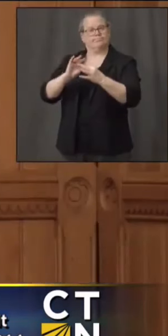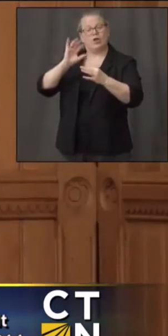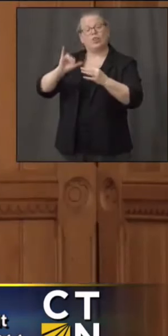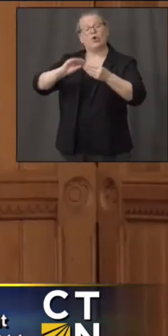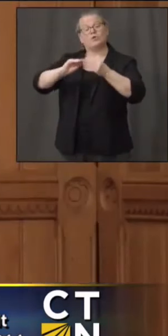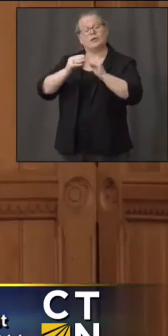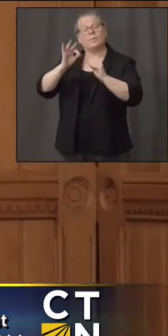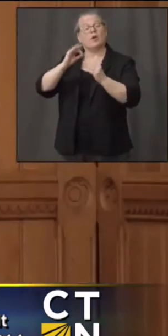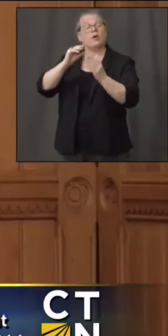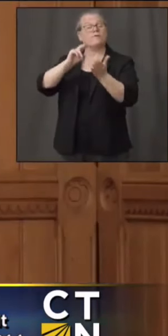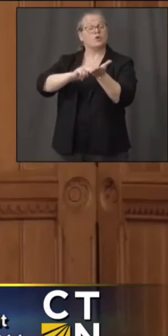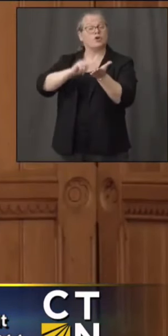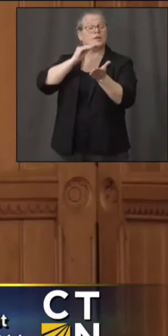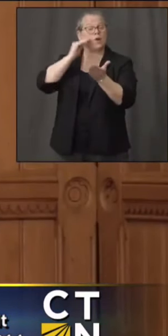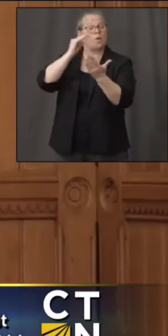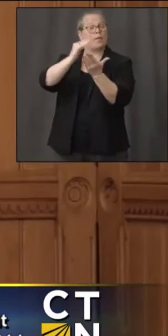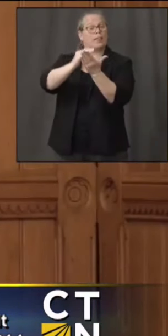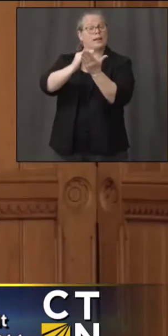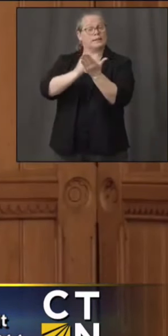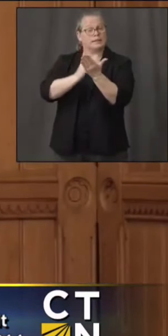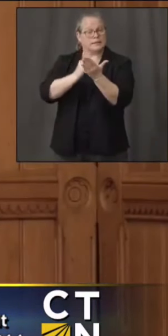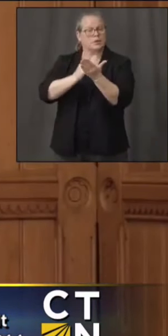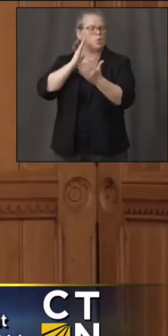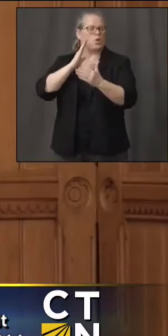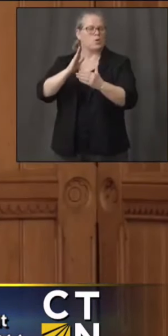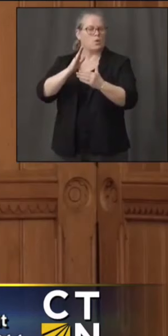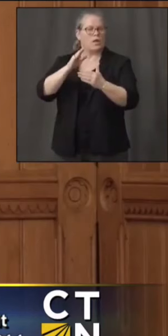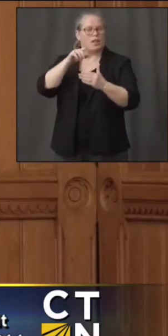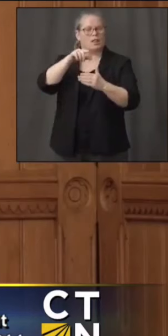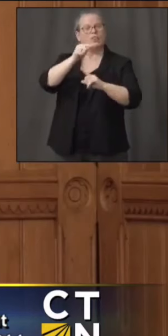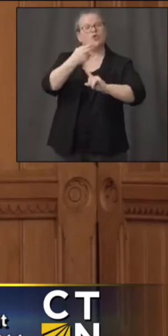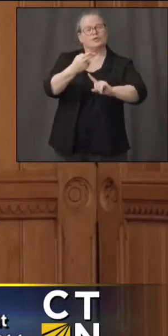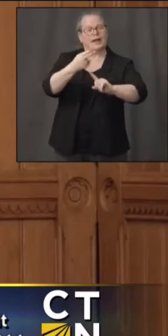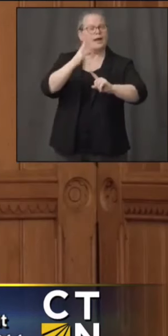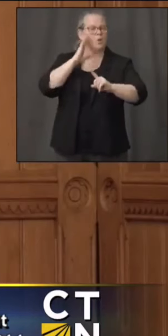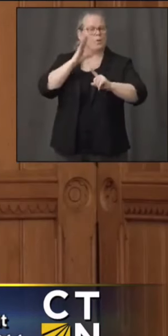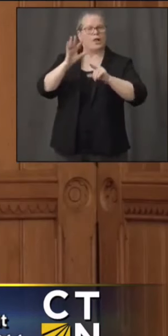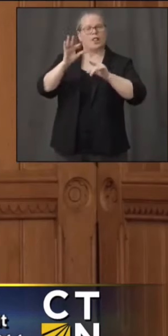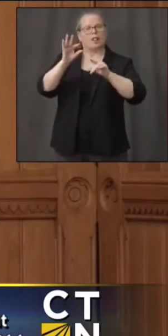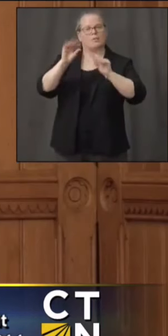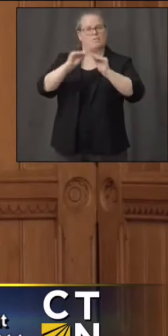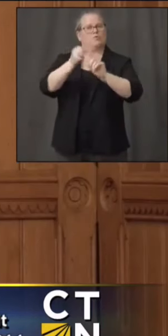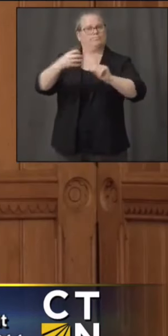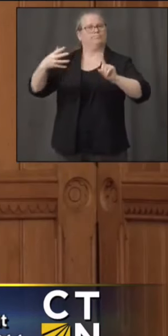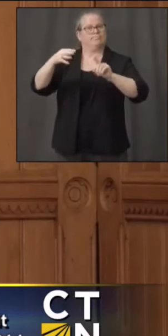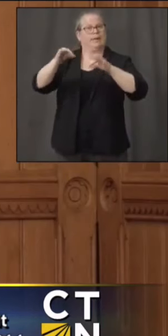with infections on Thursday, so 2 days from now, as we've been doing over the